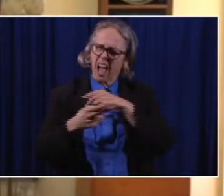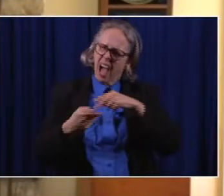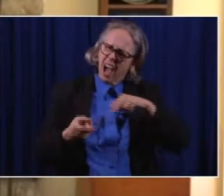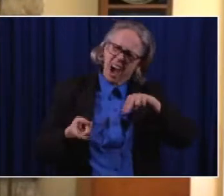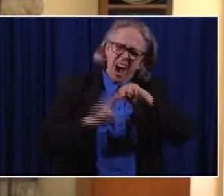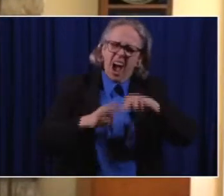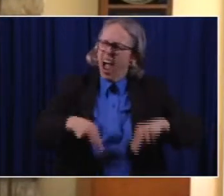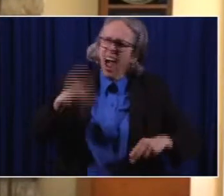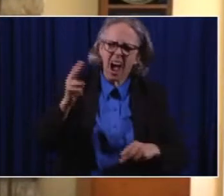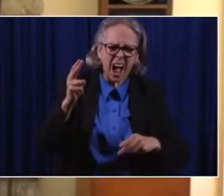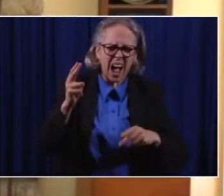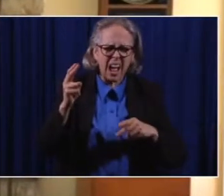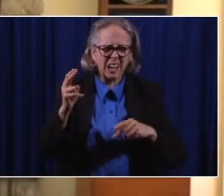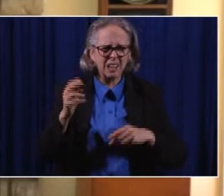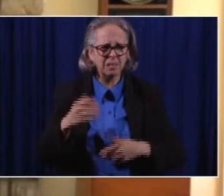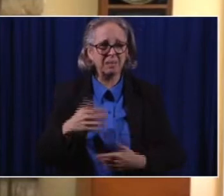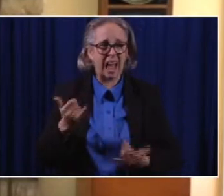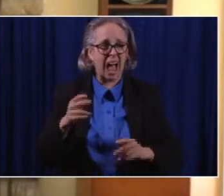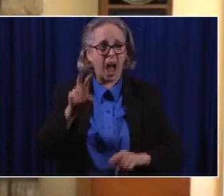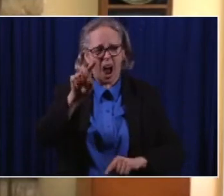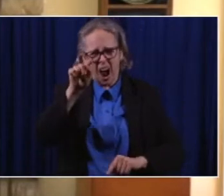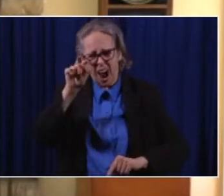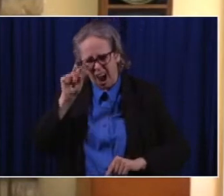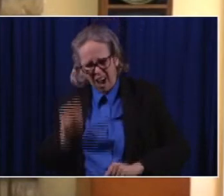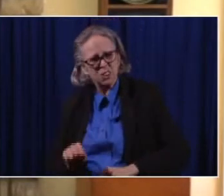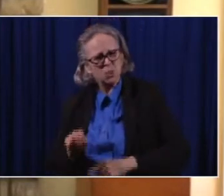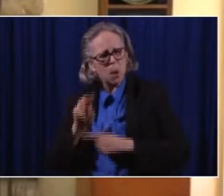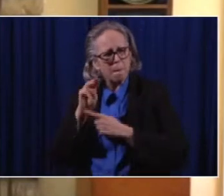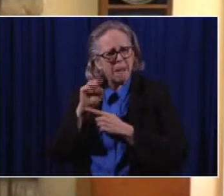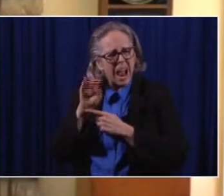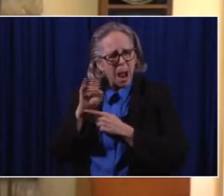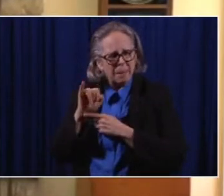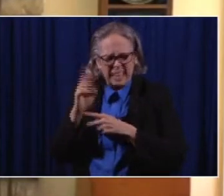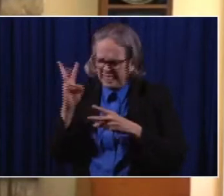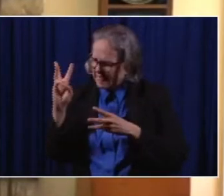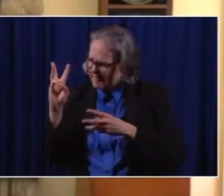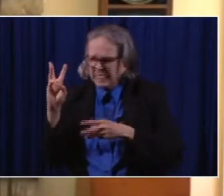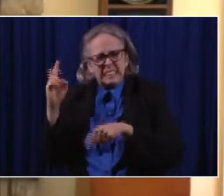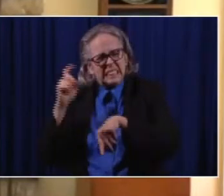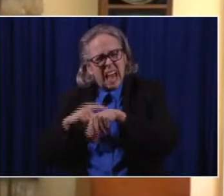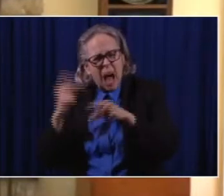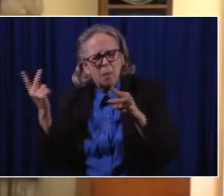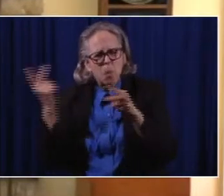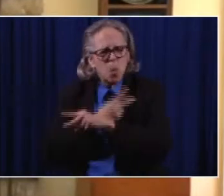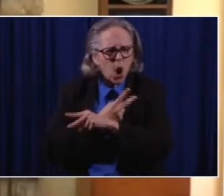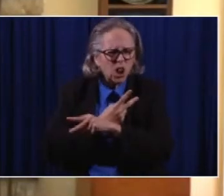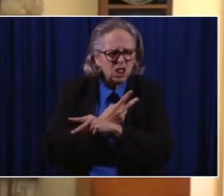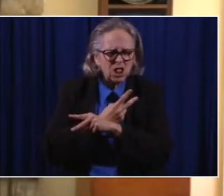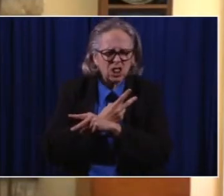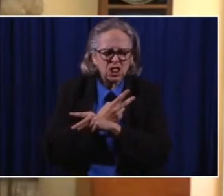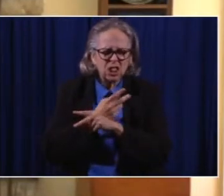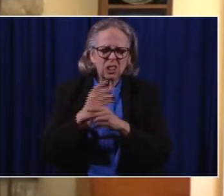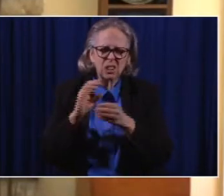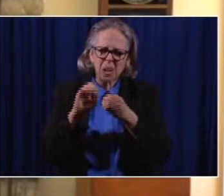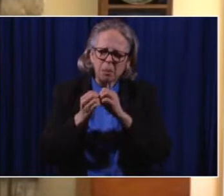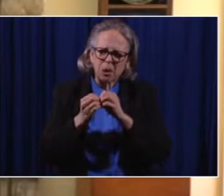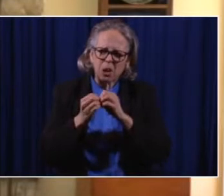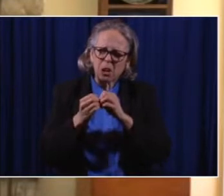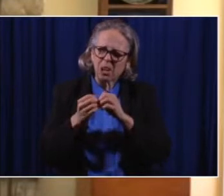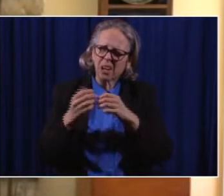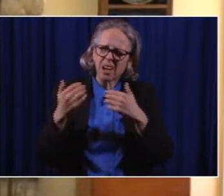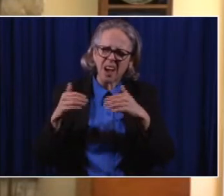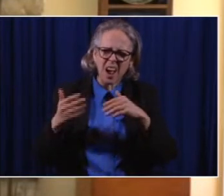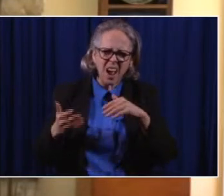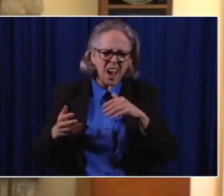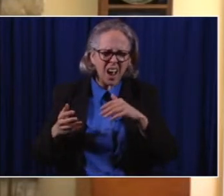6 times the high incidence level. So these are indicators of what is going on directly in the